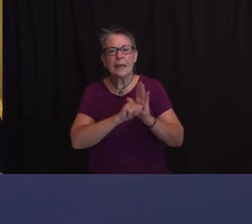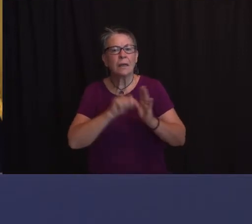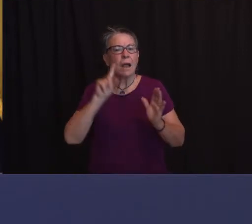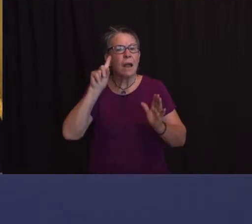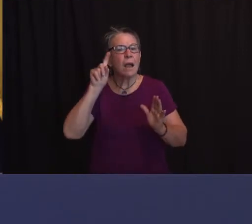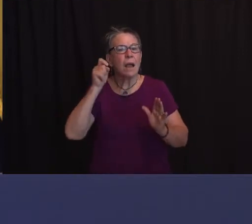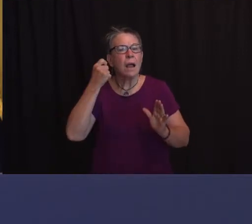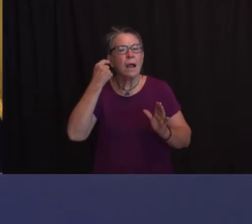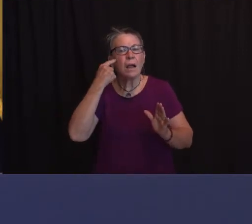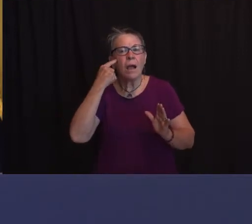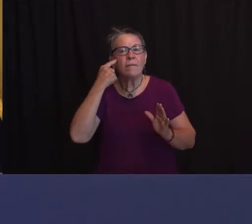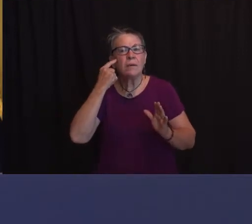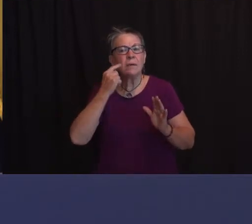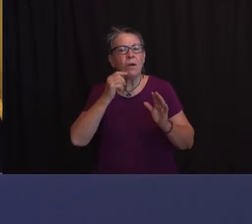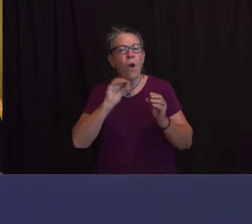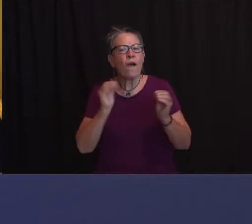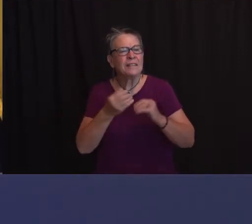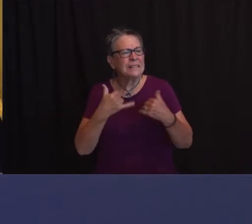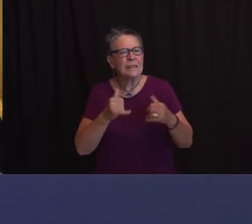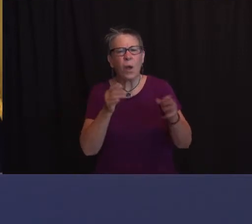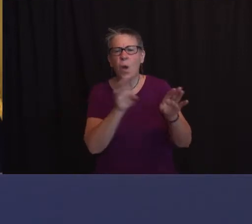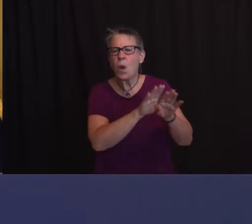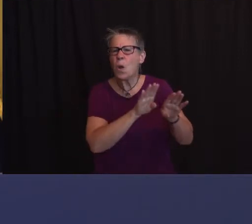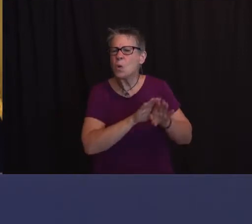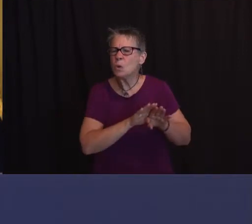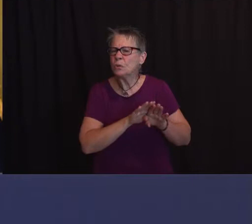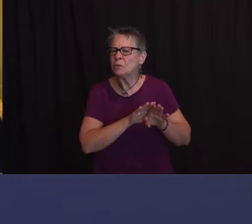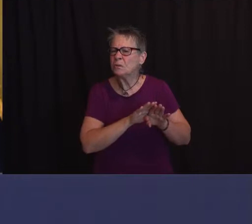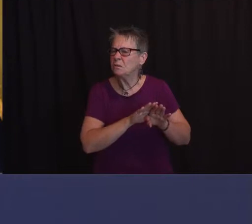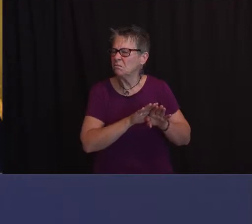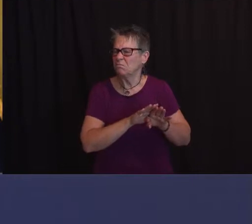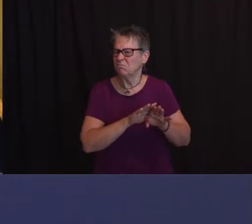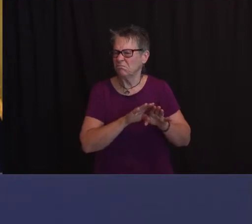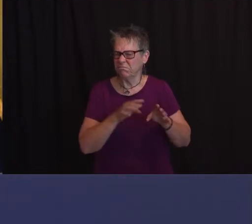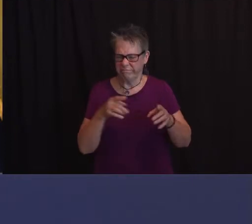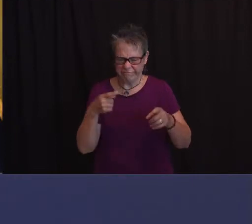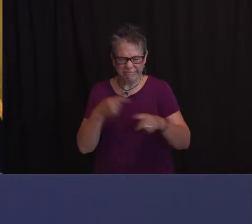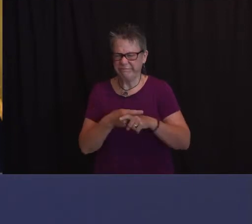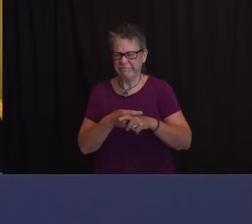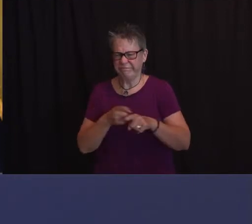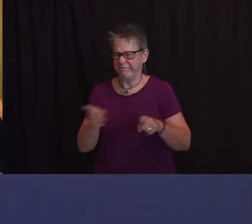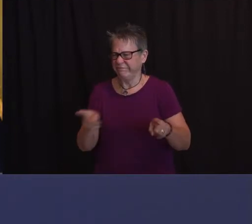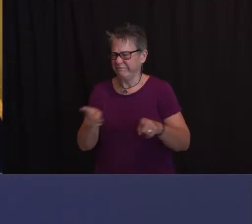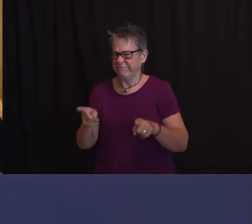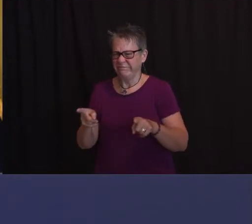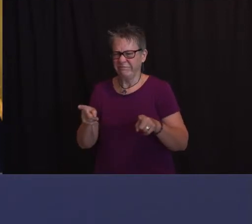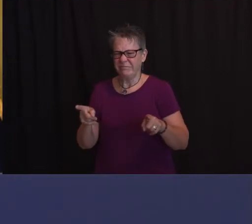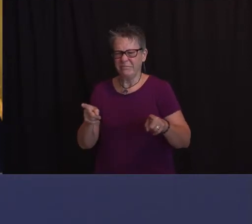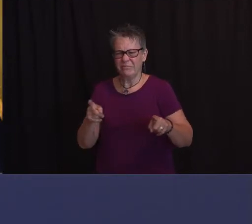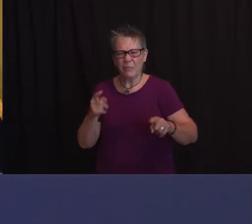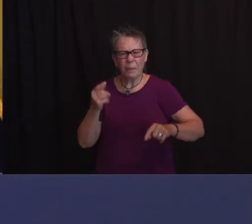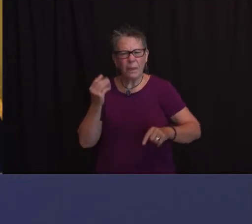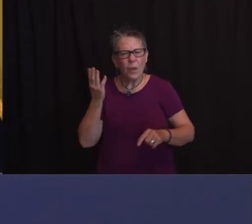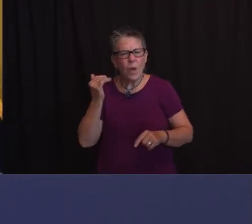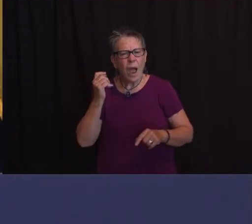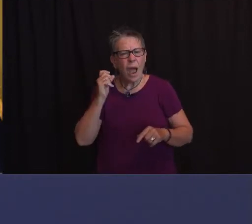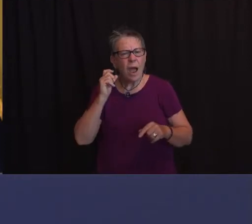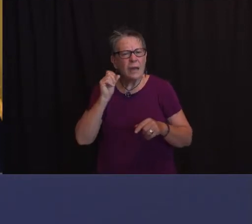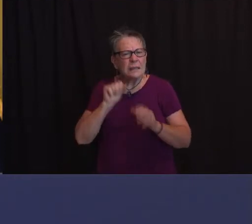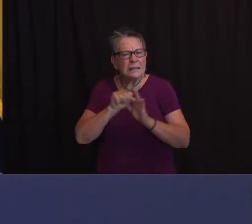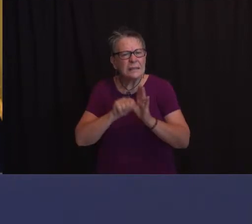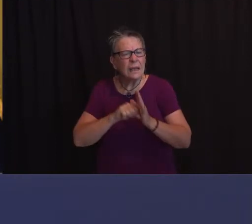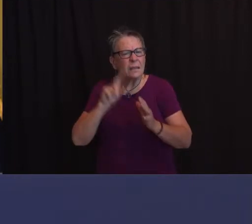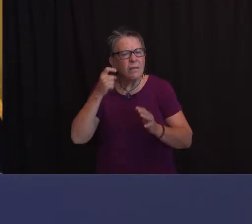couple of weeks ago, but are we missing something here? I mean, why is it that state government always seems to lag behind